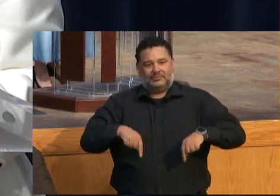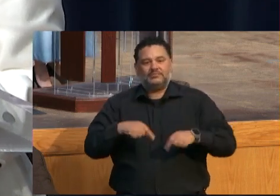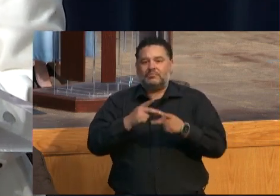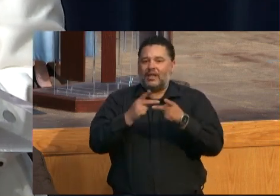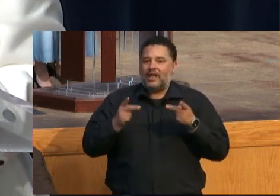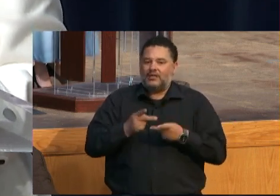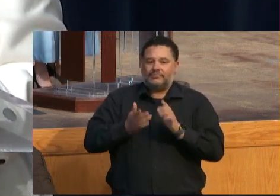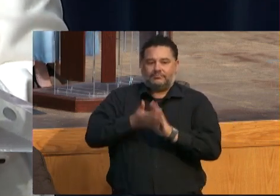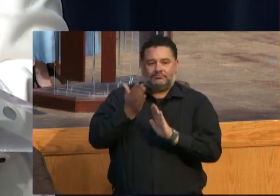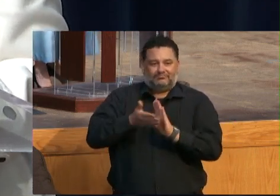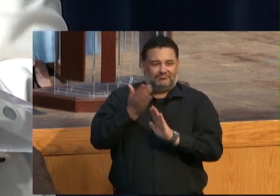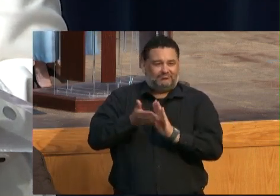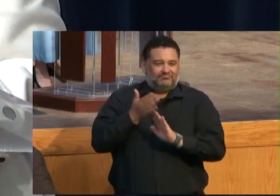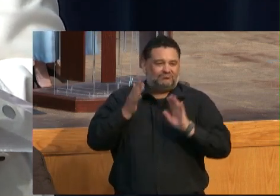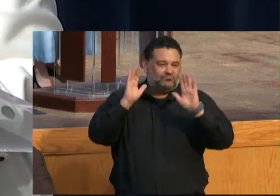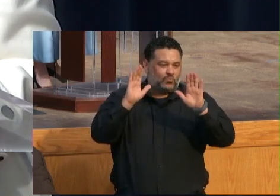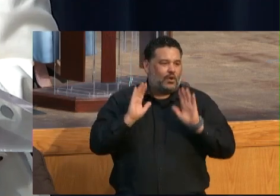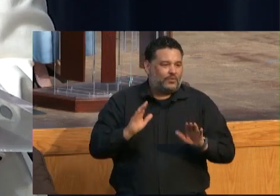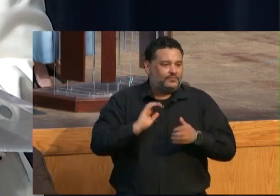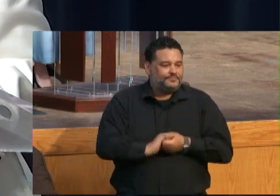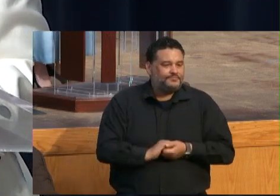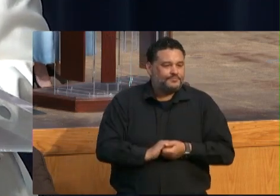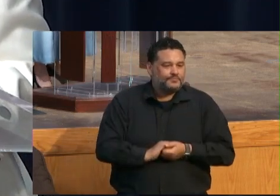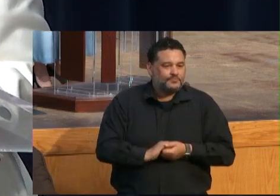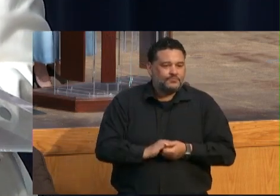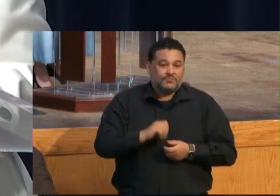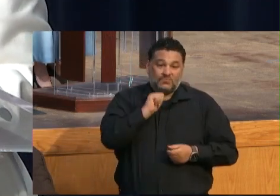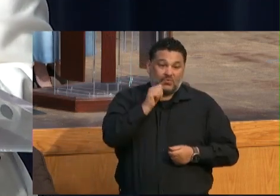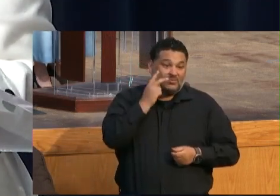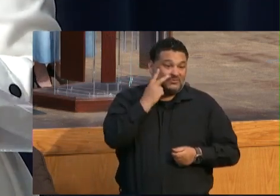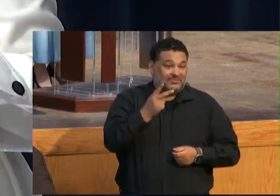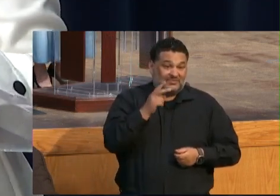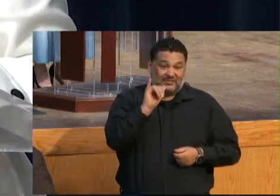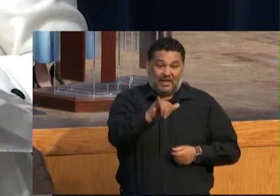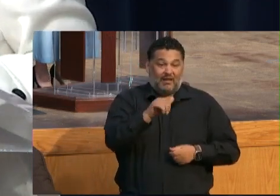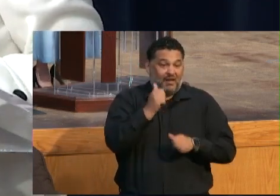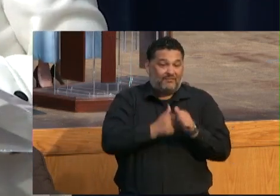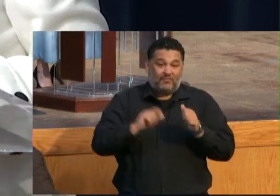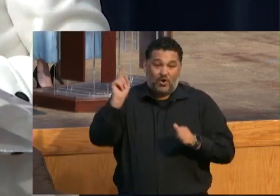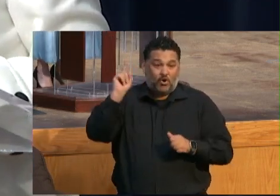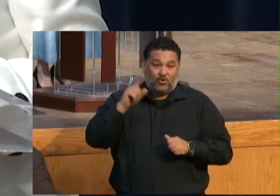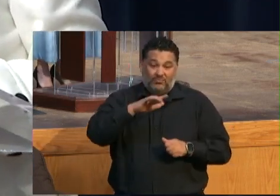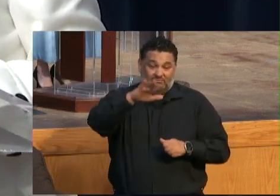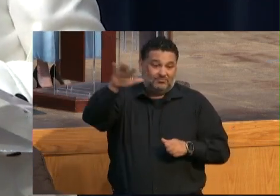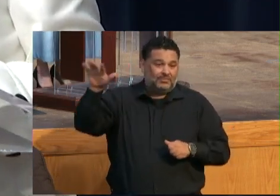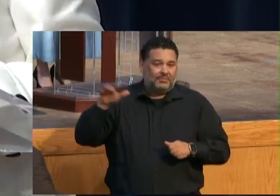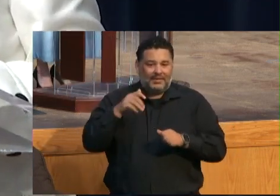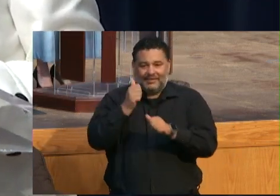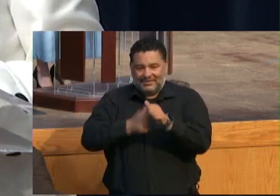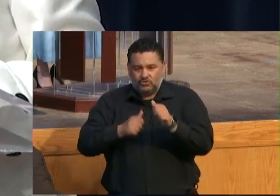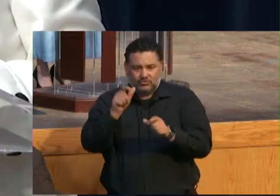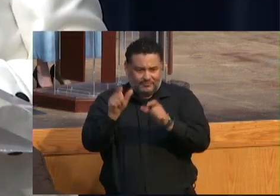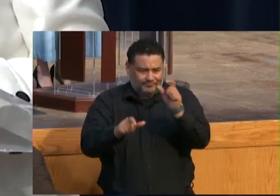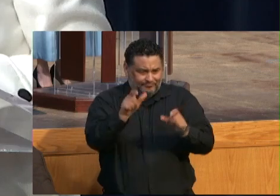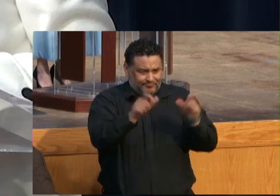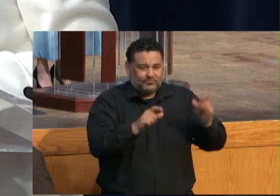so wonderfully, because you don't find that everywhere, but each of you truly are wonderful, amazing